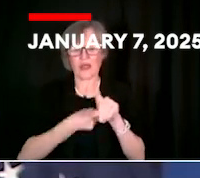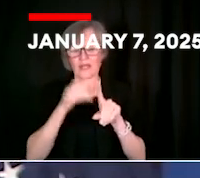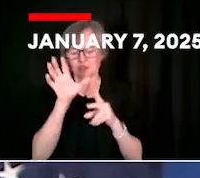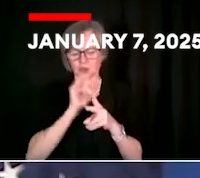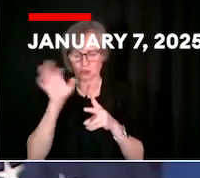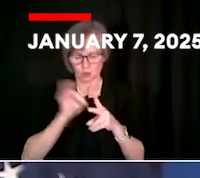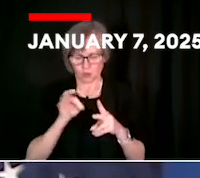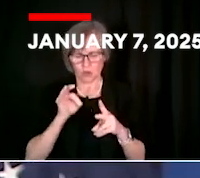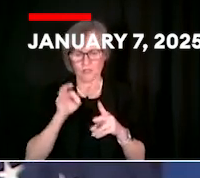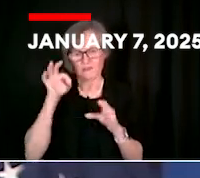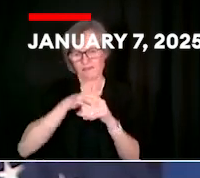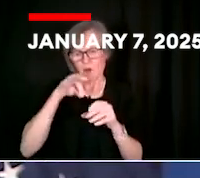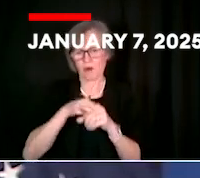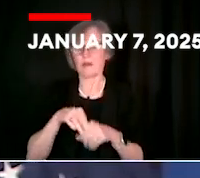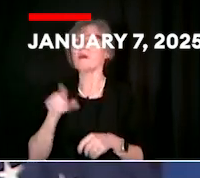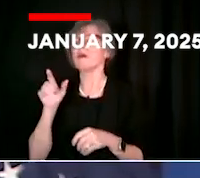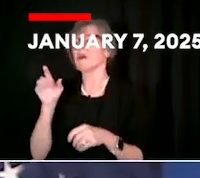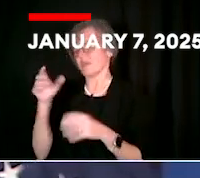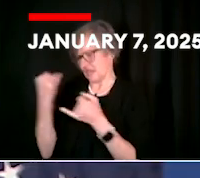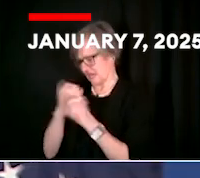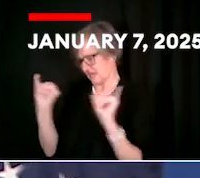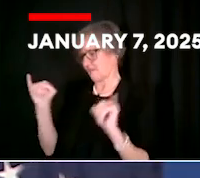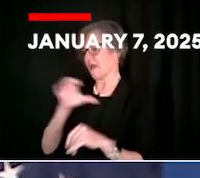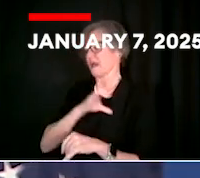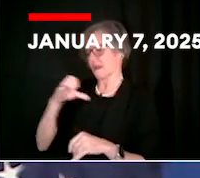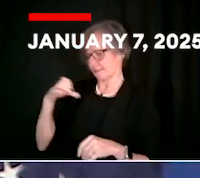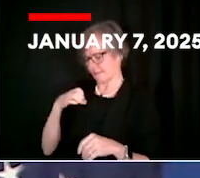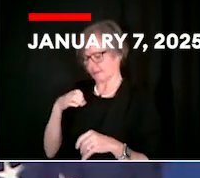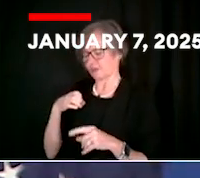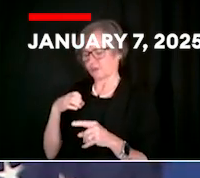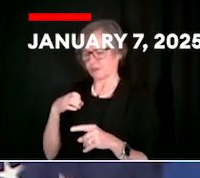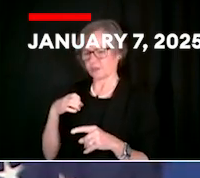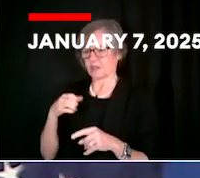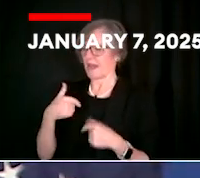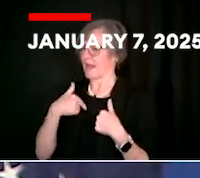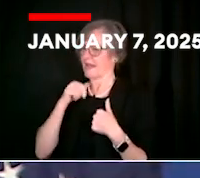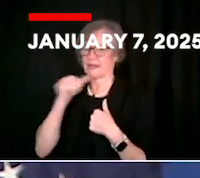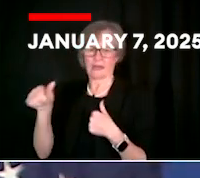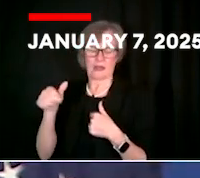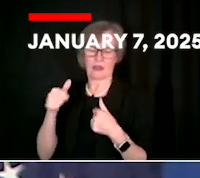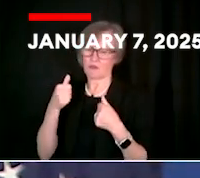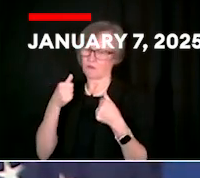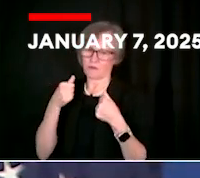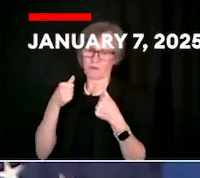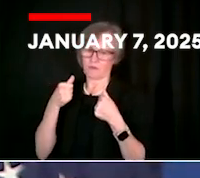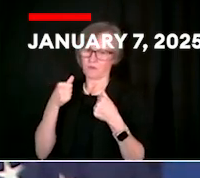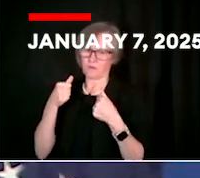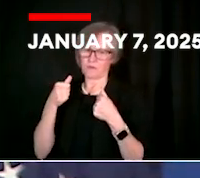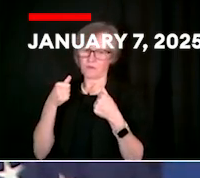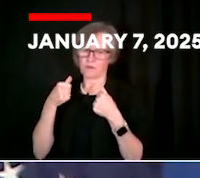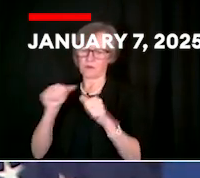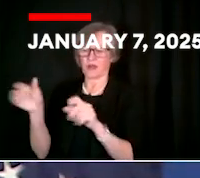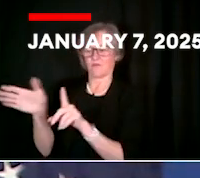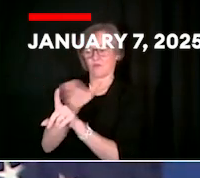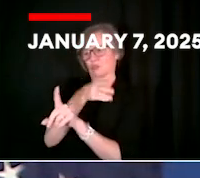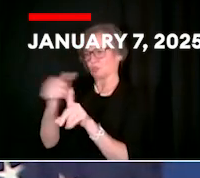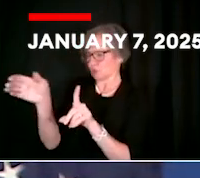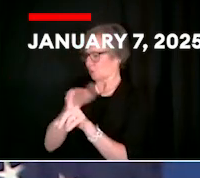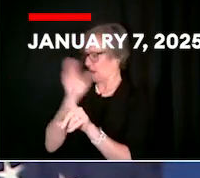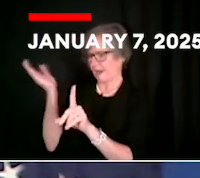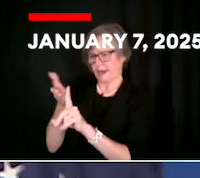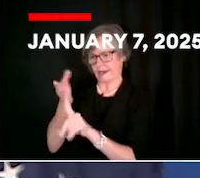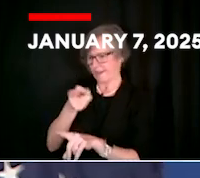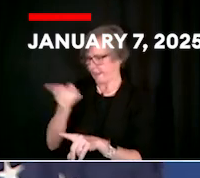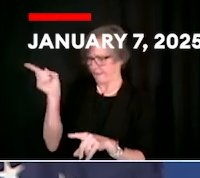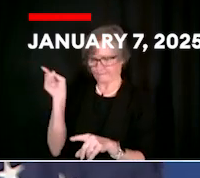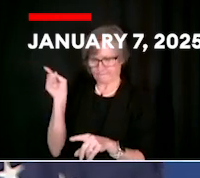the determination. Independent commission, I didn't in any way try to persuade them